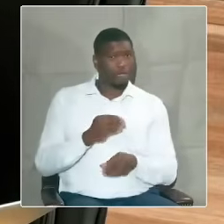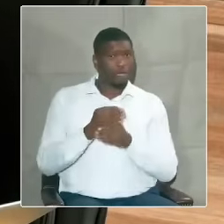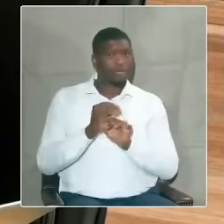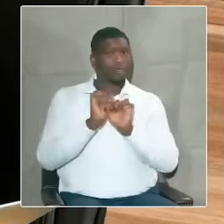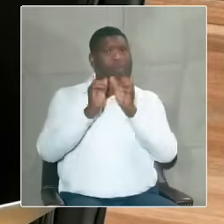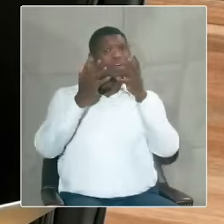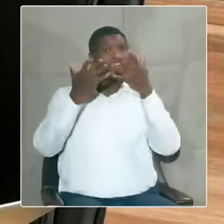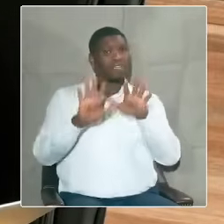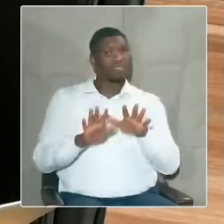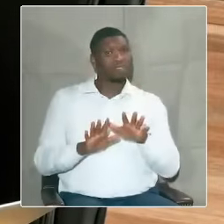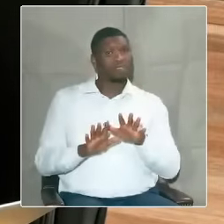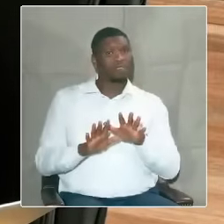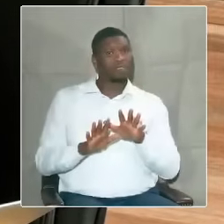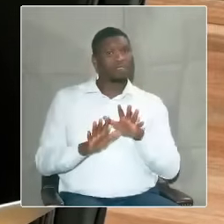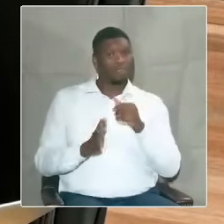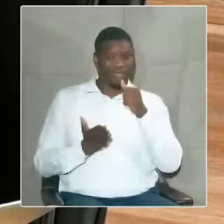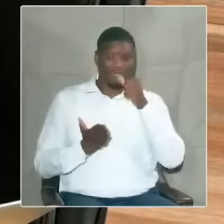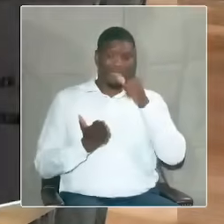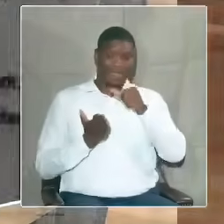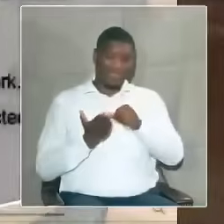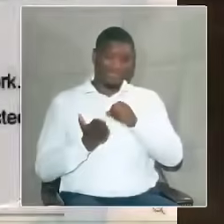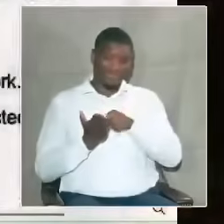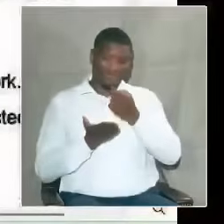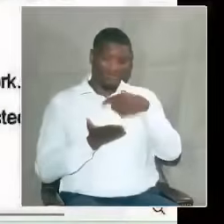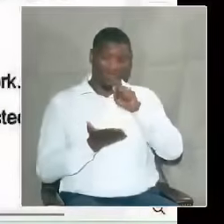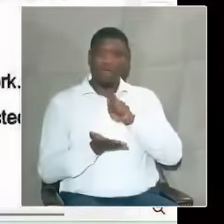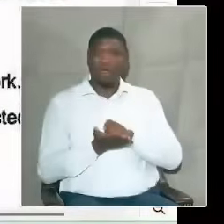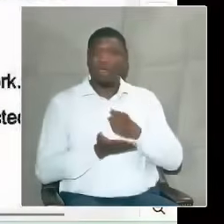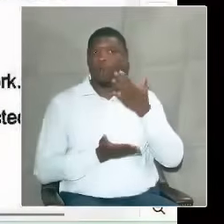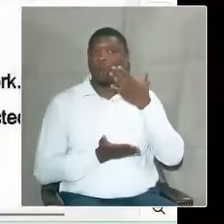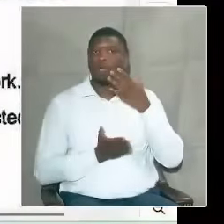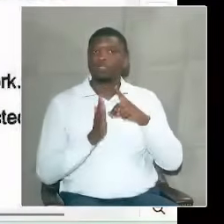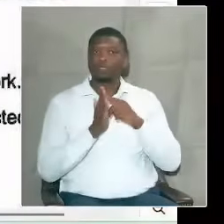And you've indicated this letter, he signed it on the 17th.